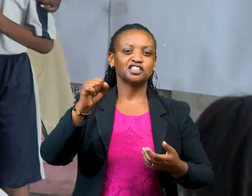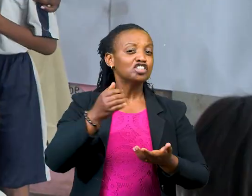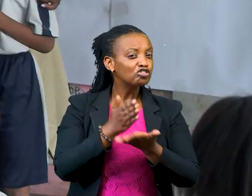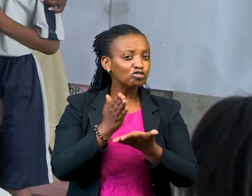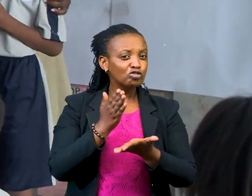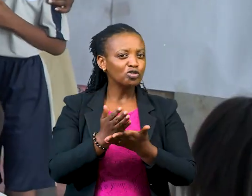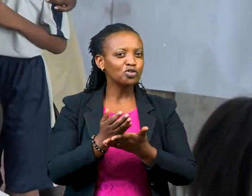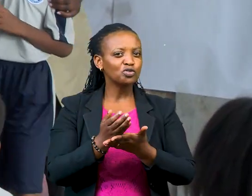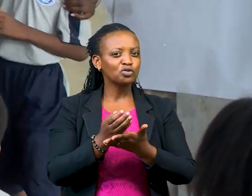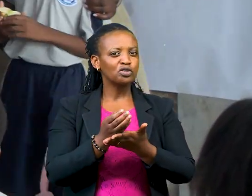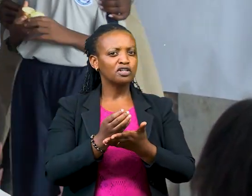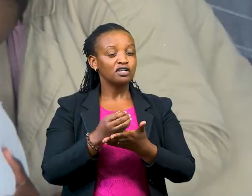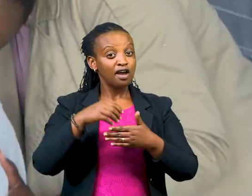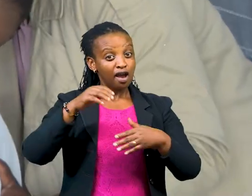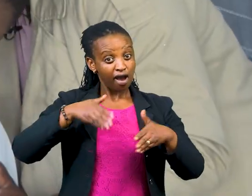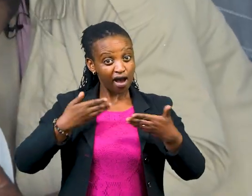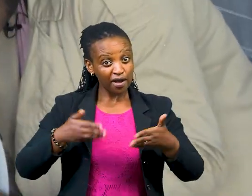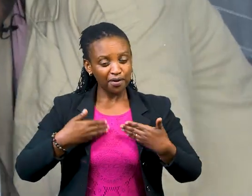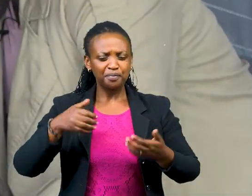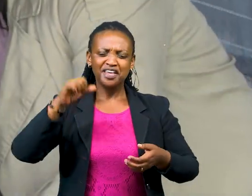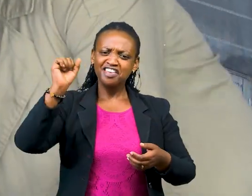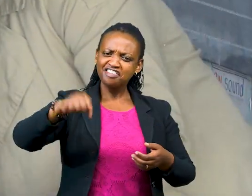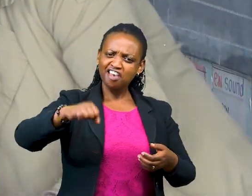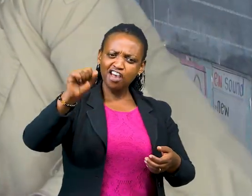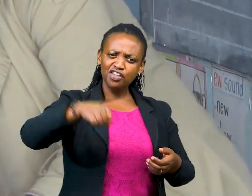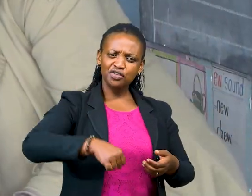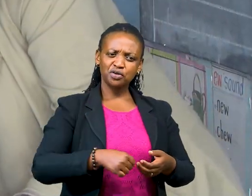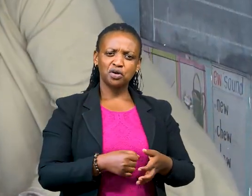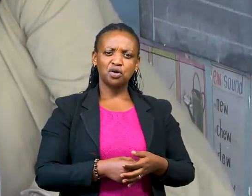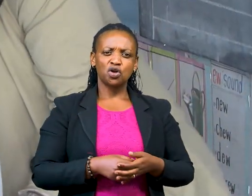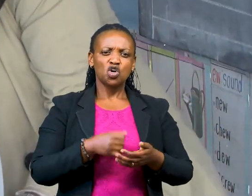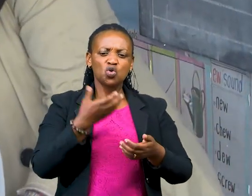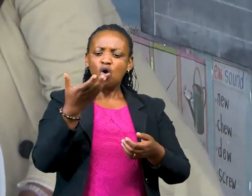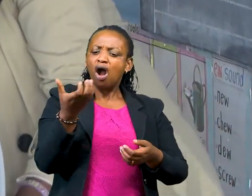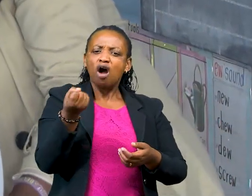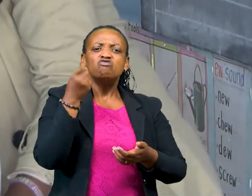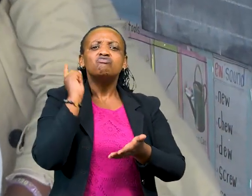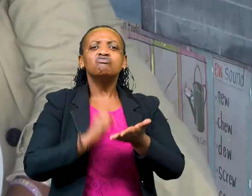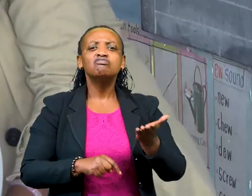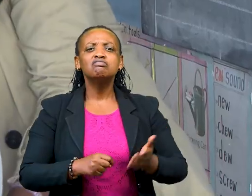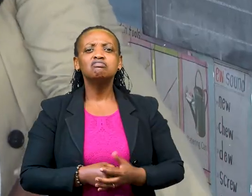Really? Can you speak louder? Are you happy? Yes. What are you holding?